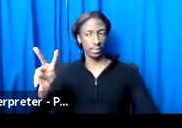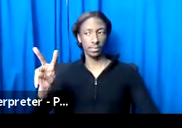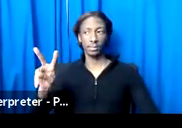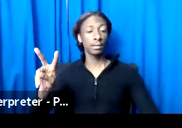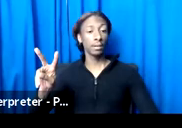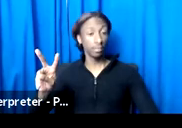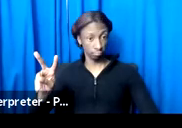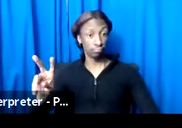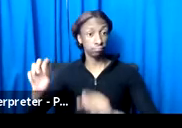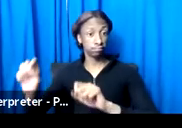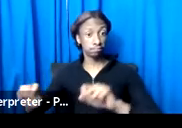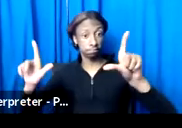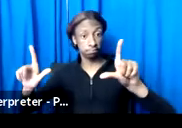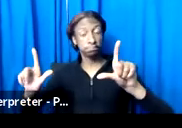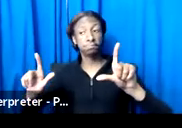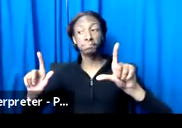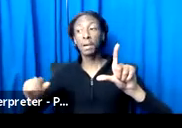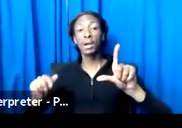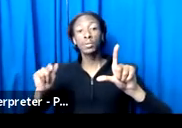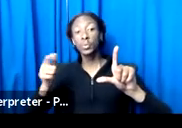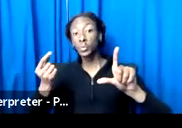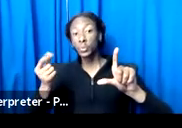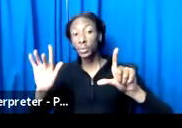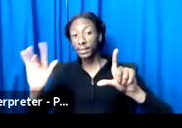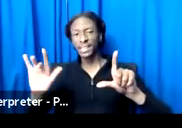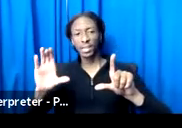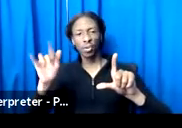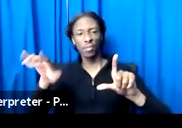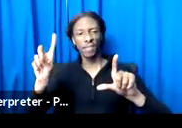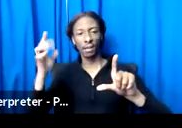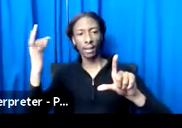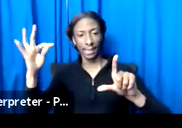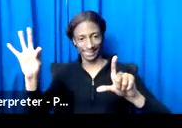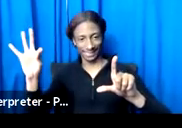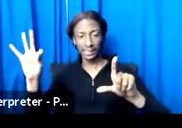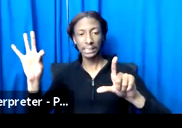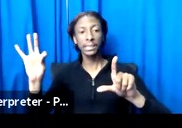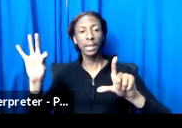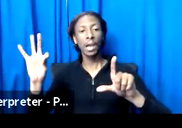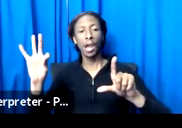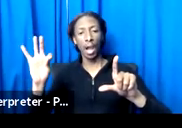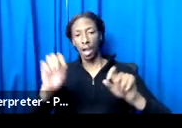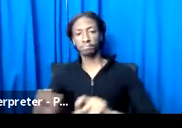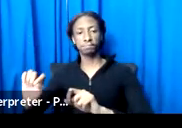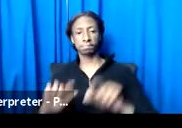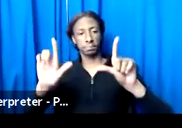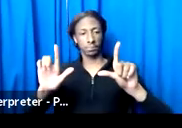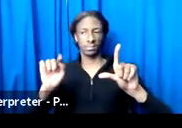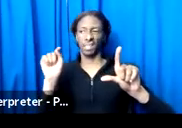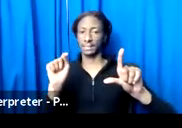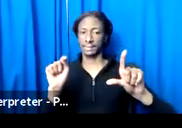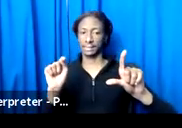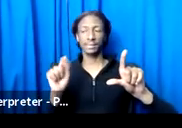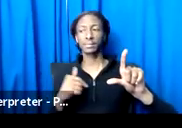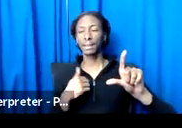And once you get to our website, if you click on COVID-19, you are led to this web page. We have lots